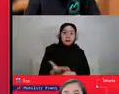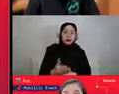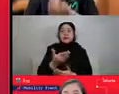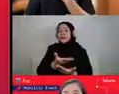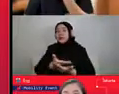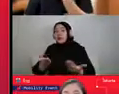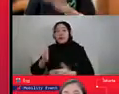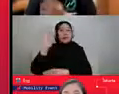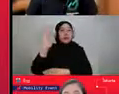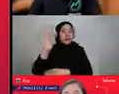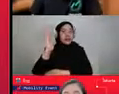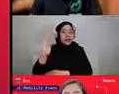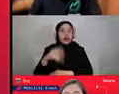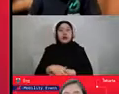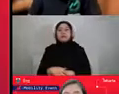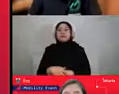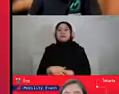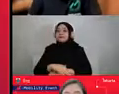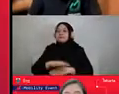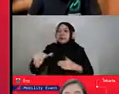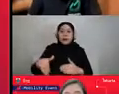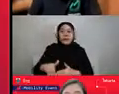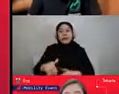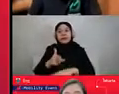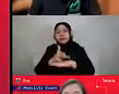panelists of our event this morning